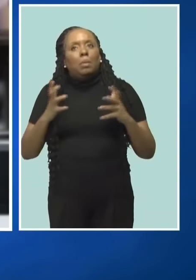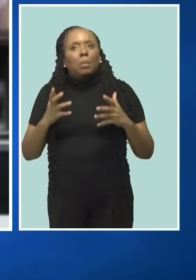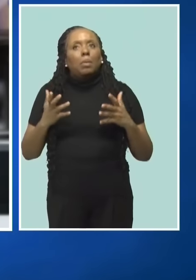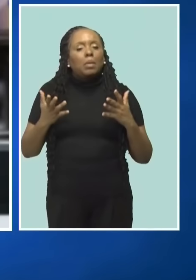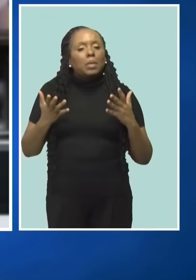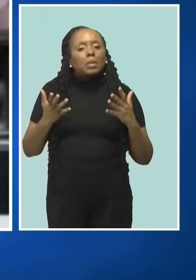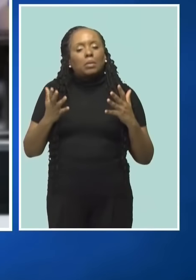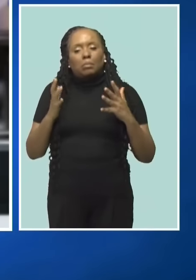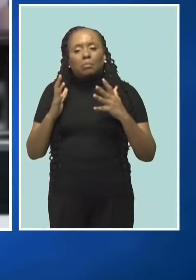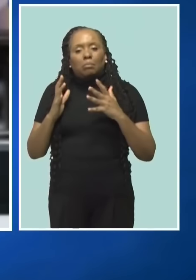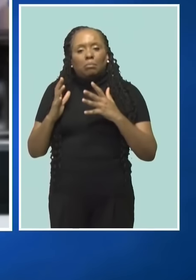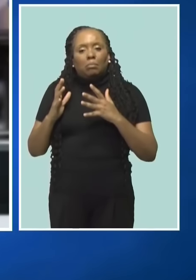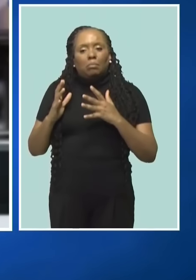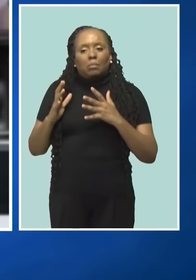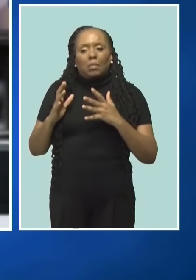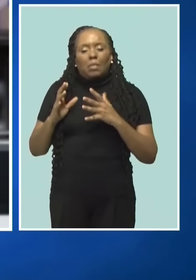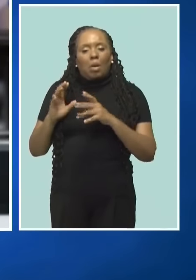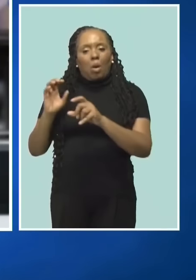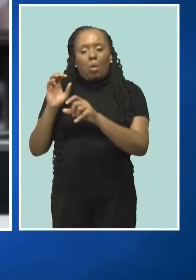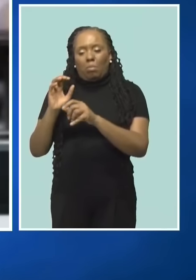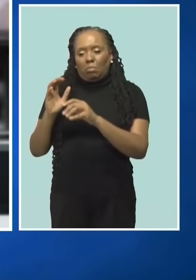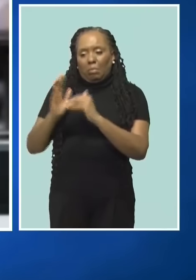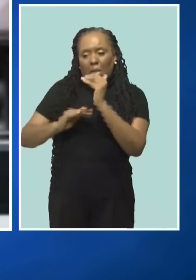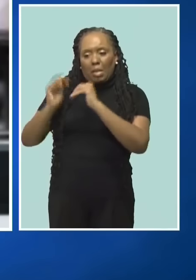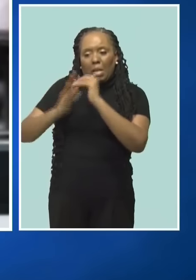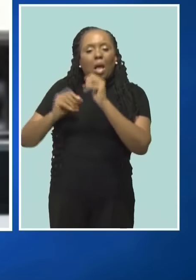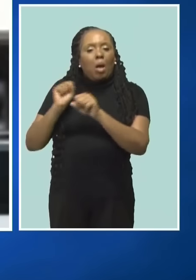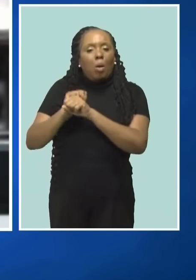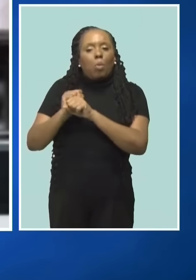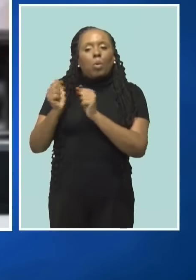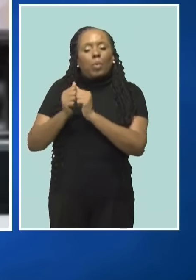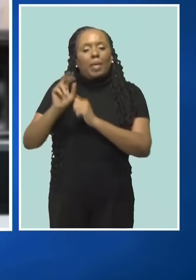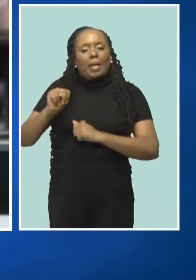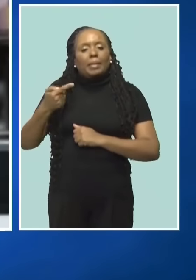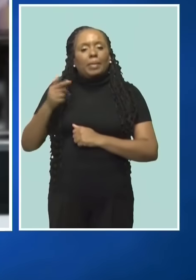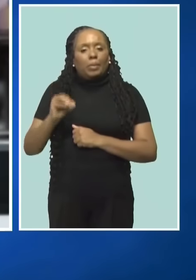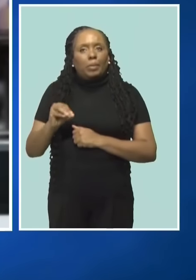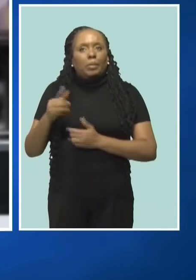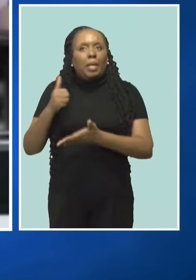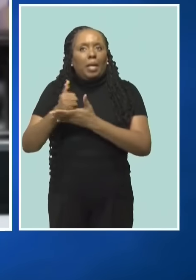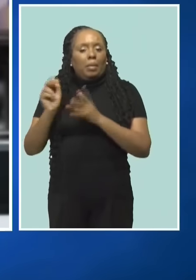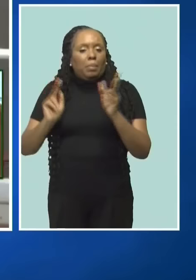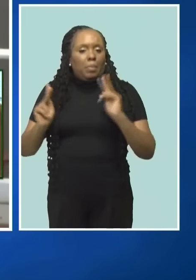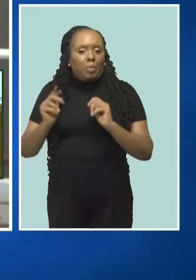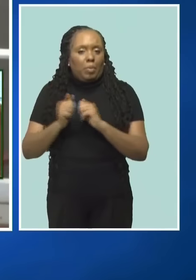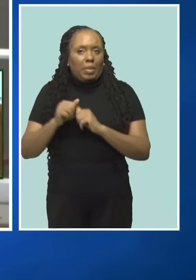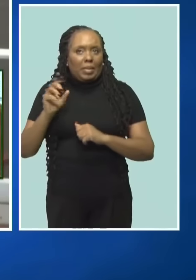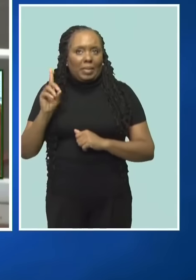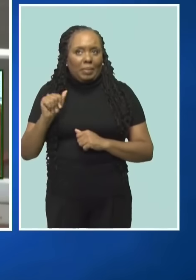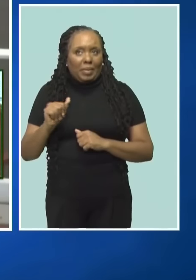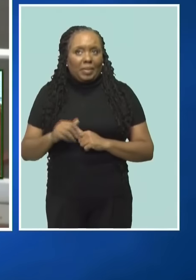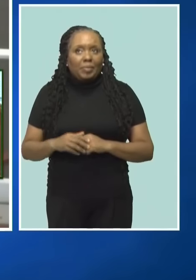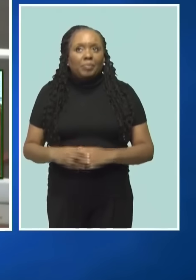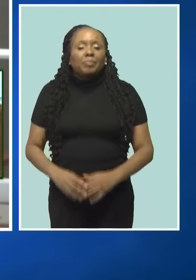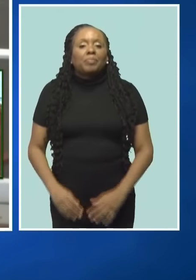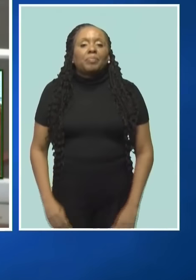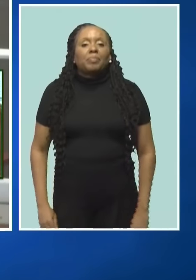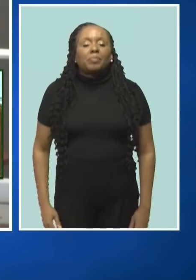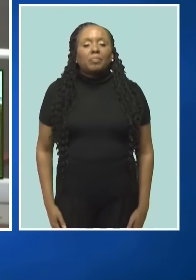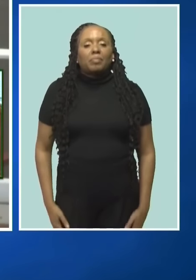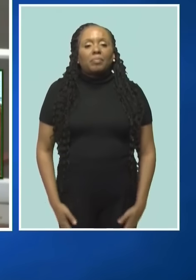in conjunction with non-governmental organizations who cater to people with disabilities. We